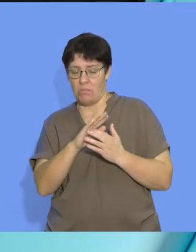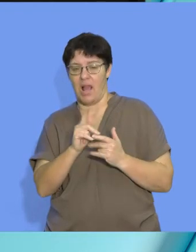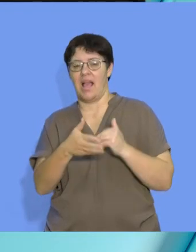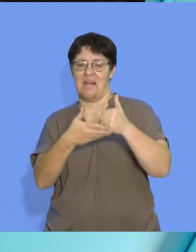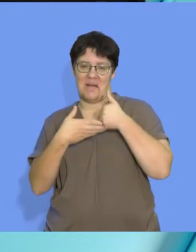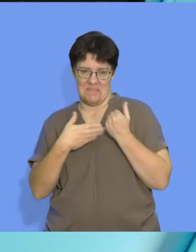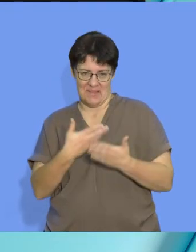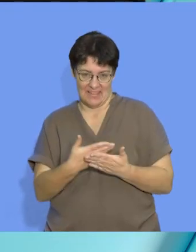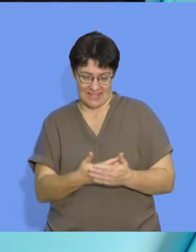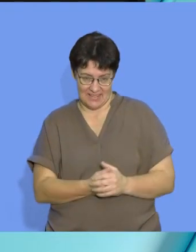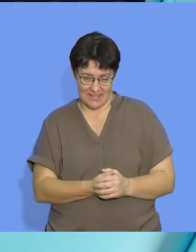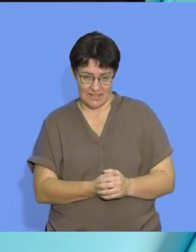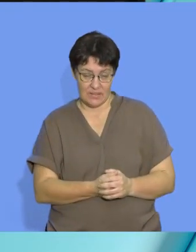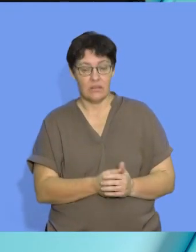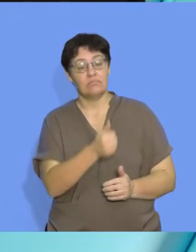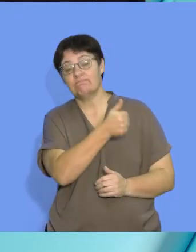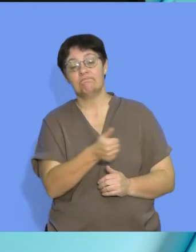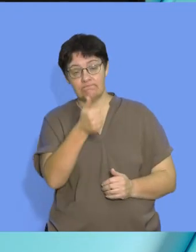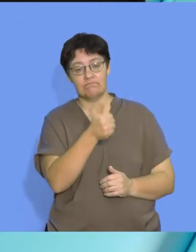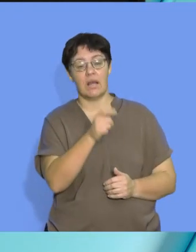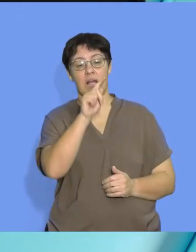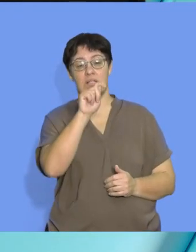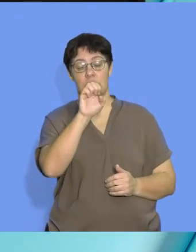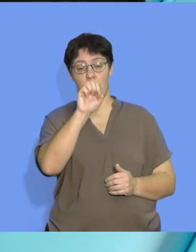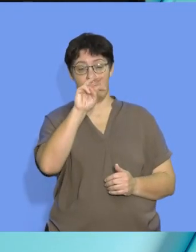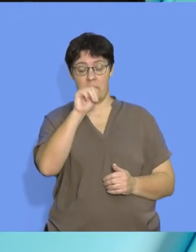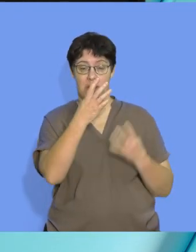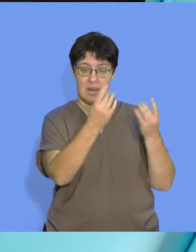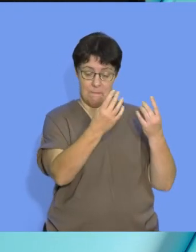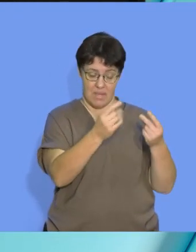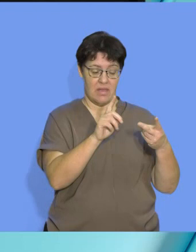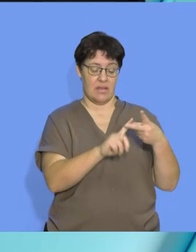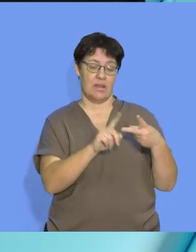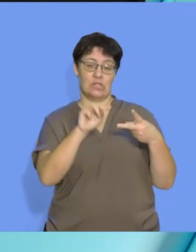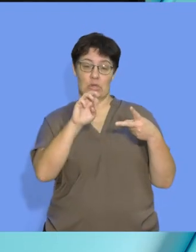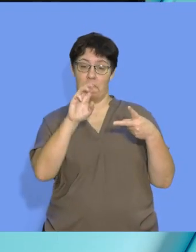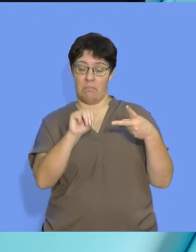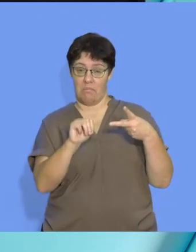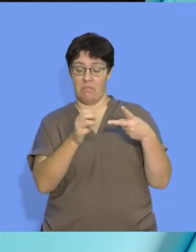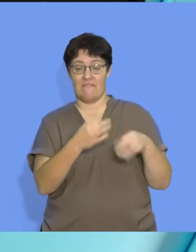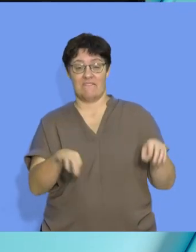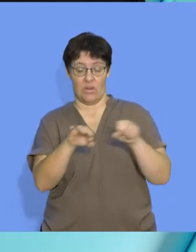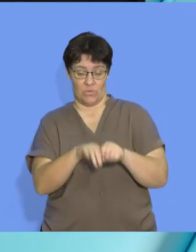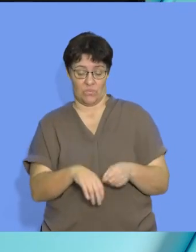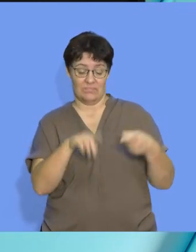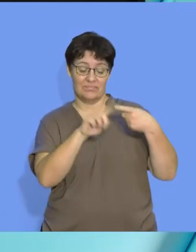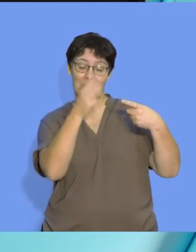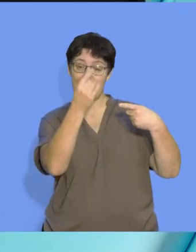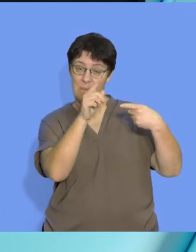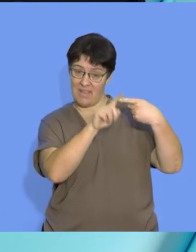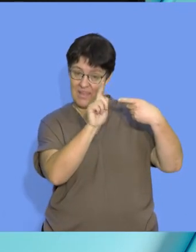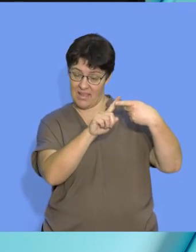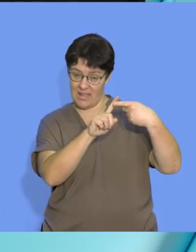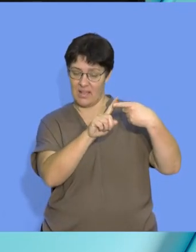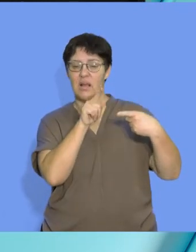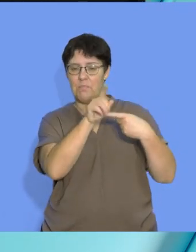I've been asking you to focus on term number and term value. Term number refers to